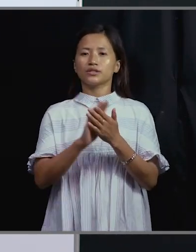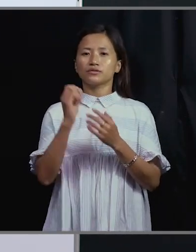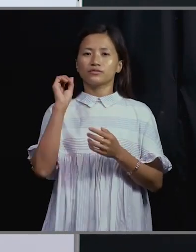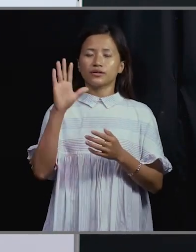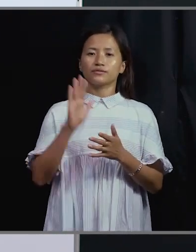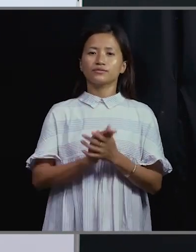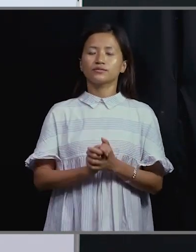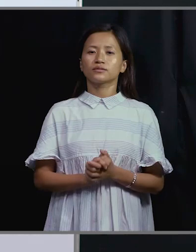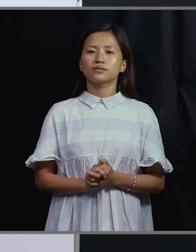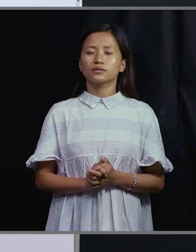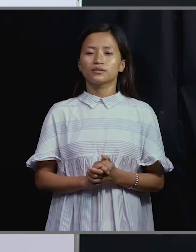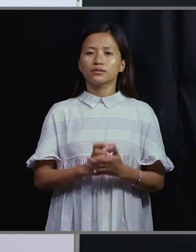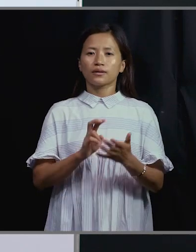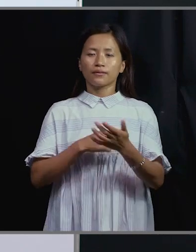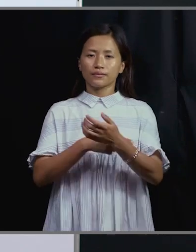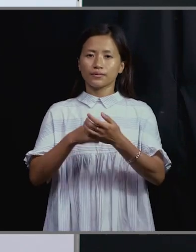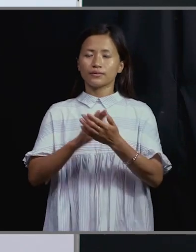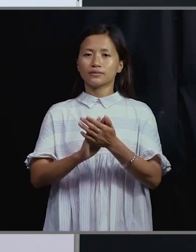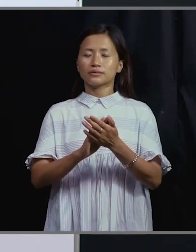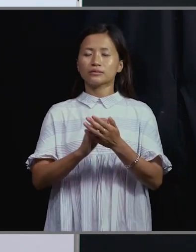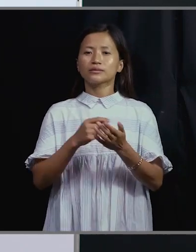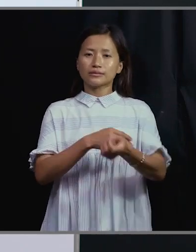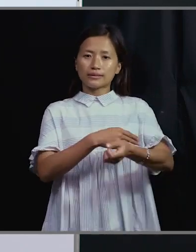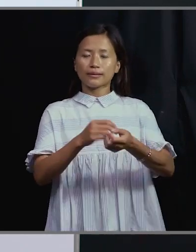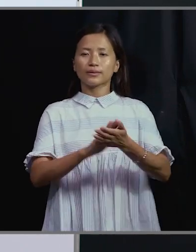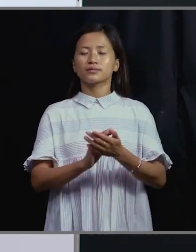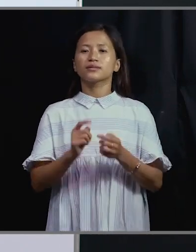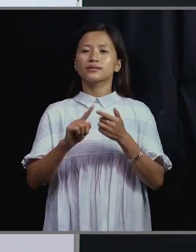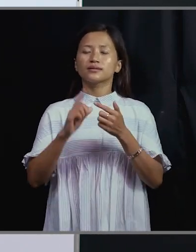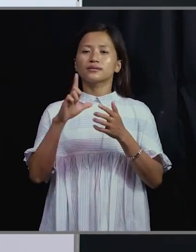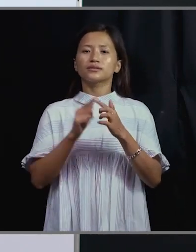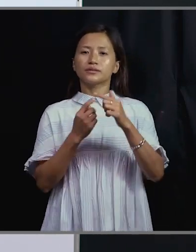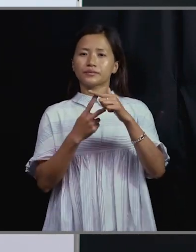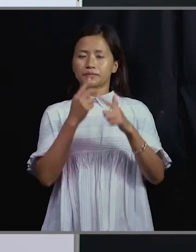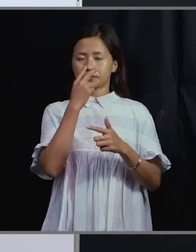C2H5Li, which is named as ethyl lithium.